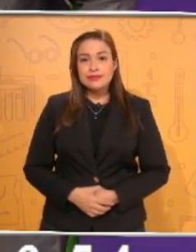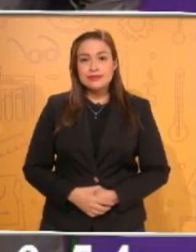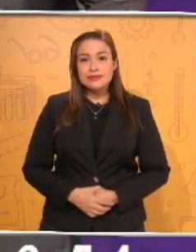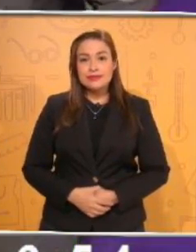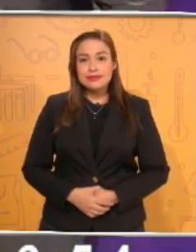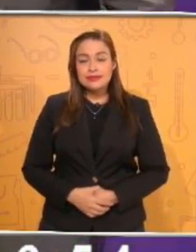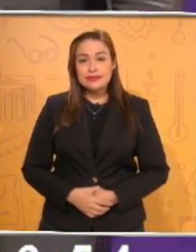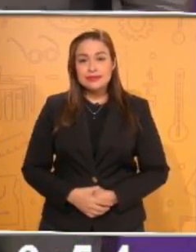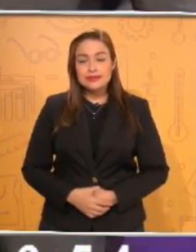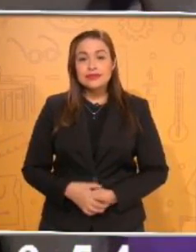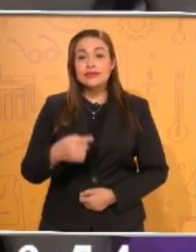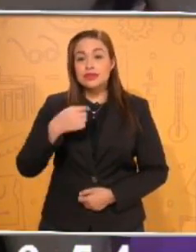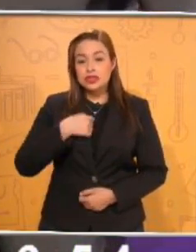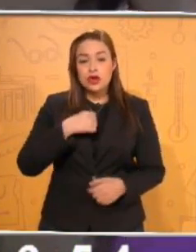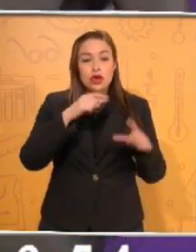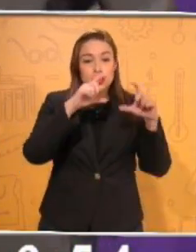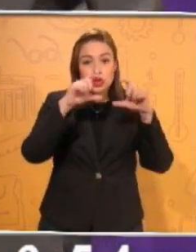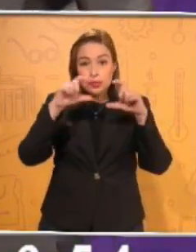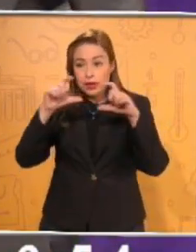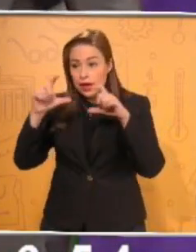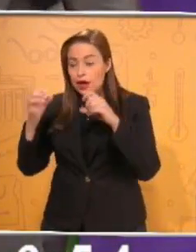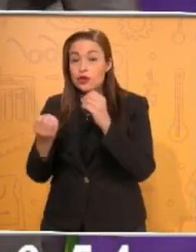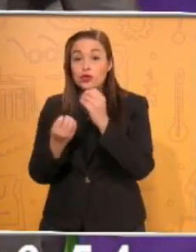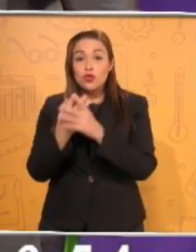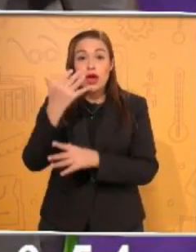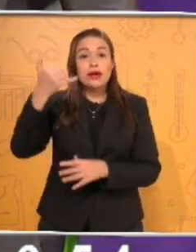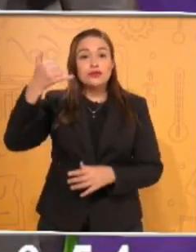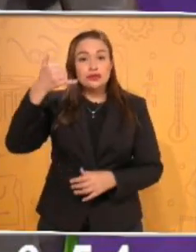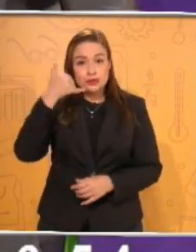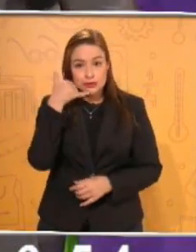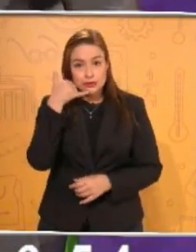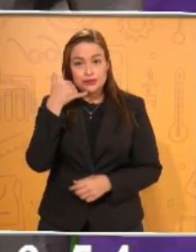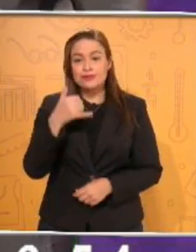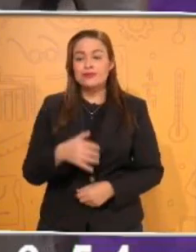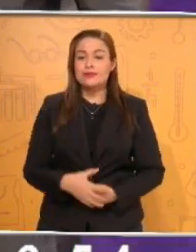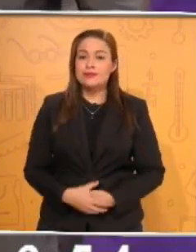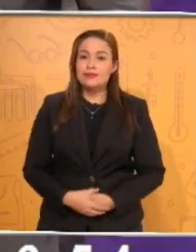I was taking pictures with my new cell phone.